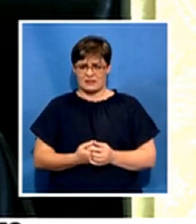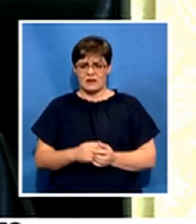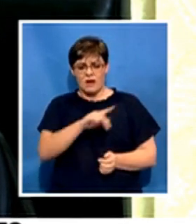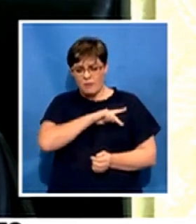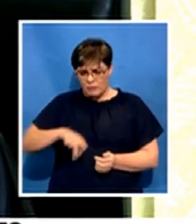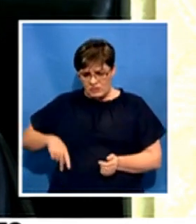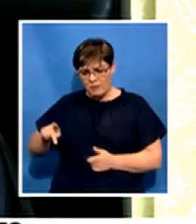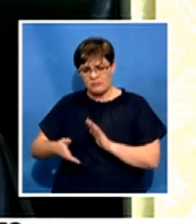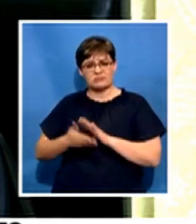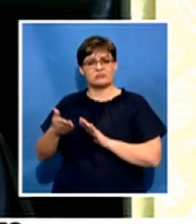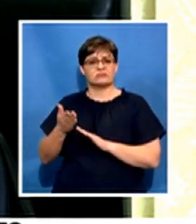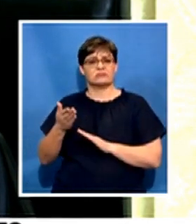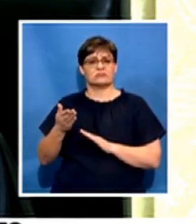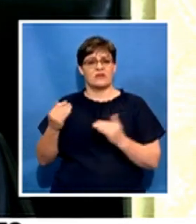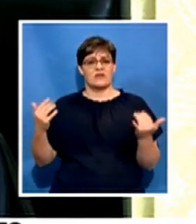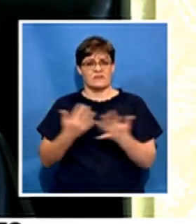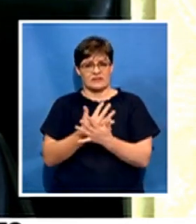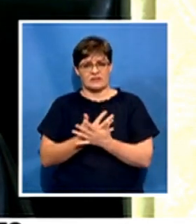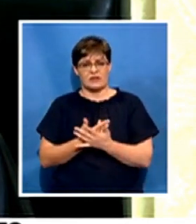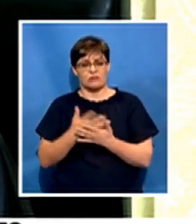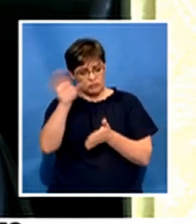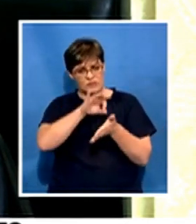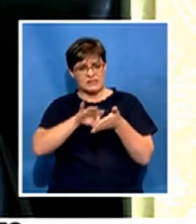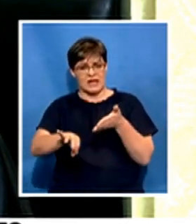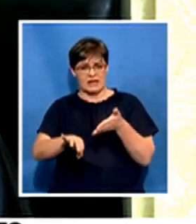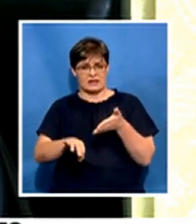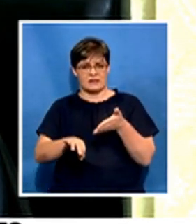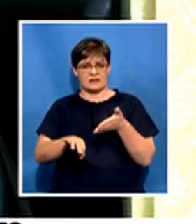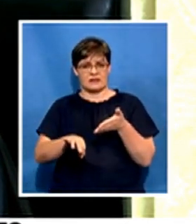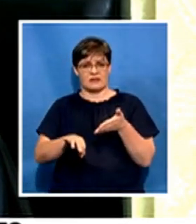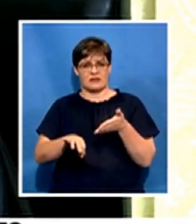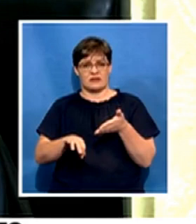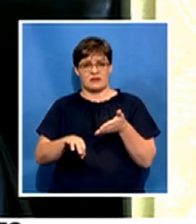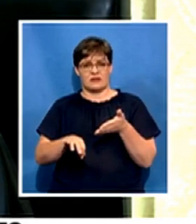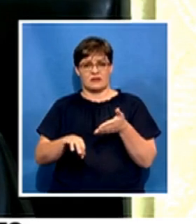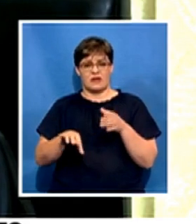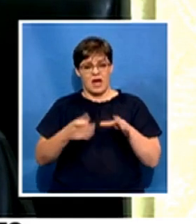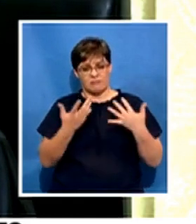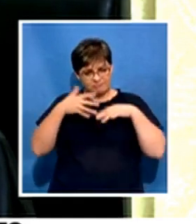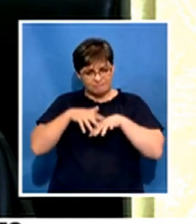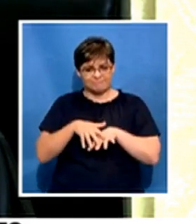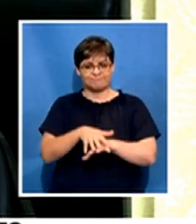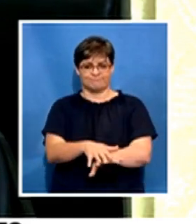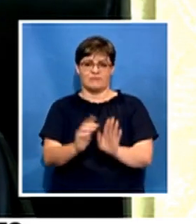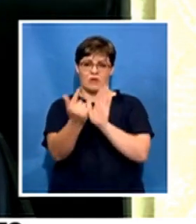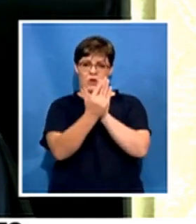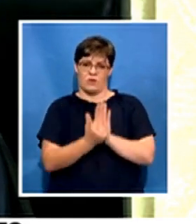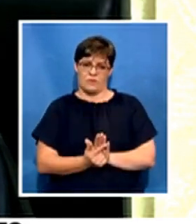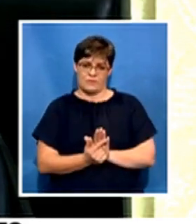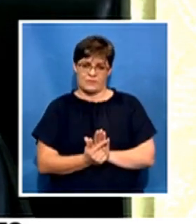the signing and acting and implementation of the legislation. That is not the